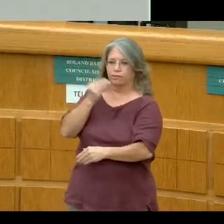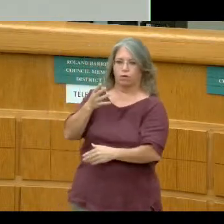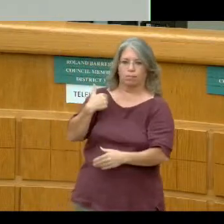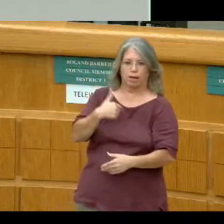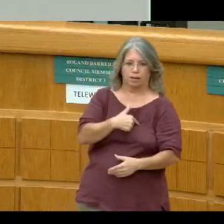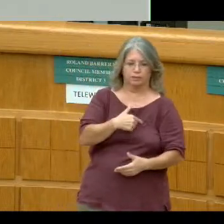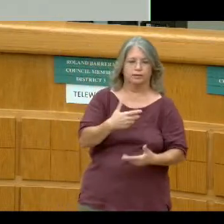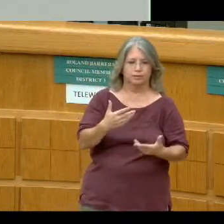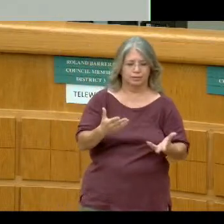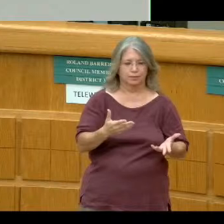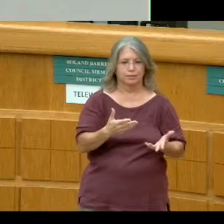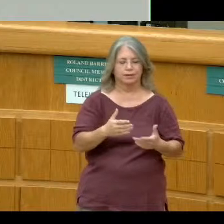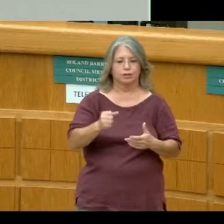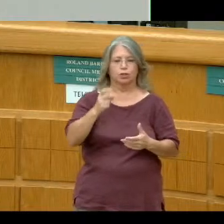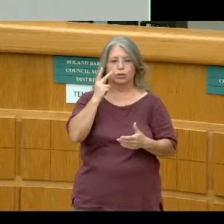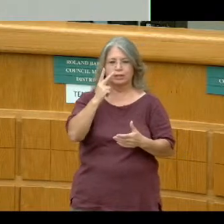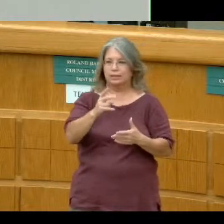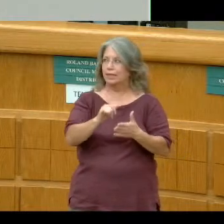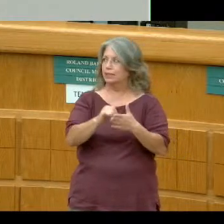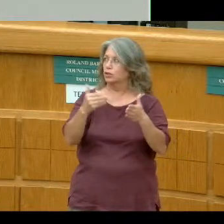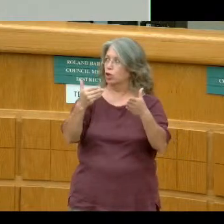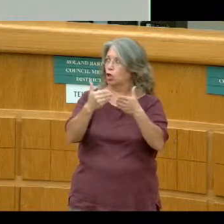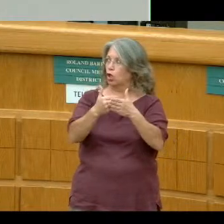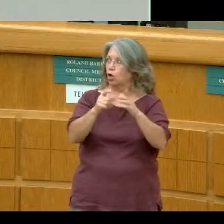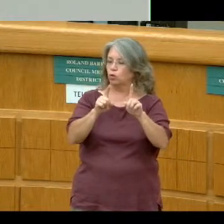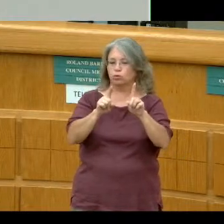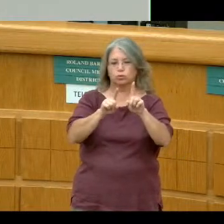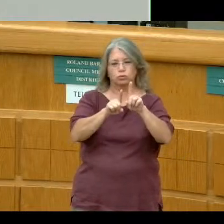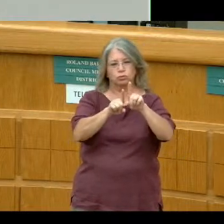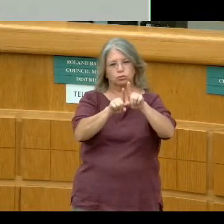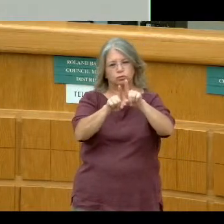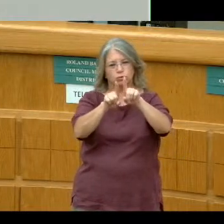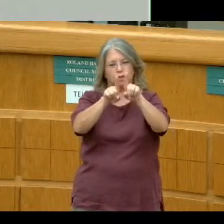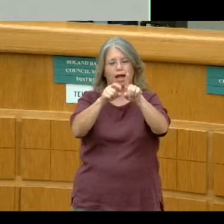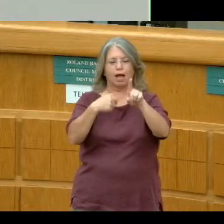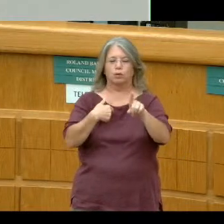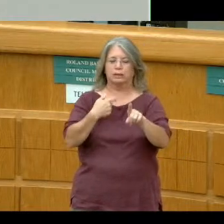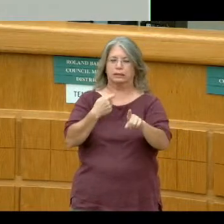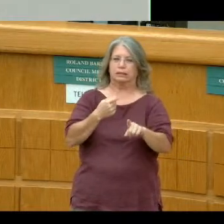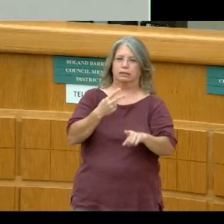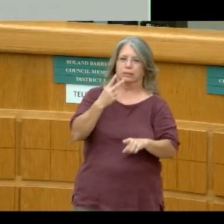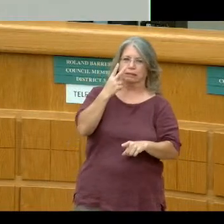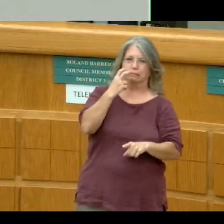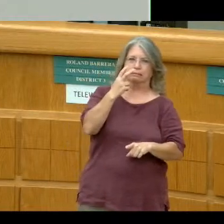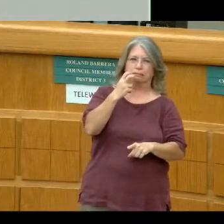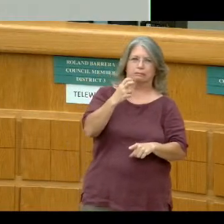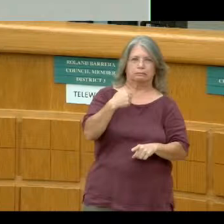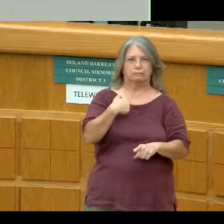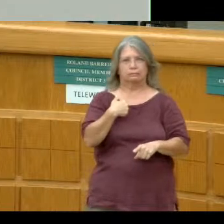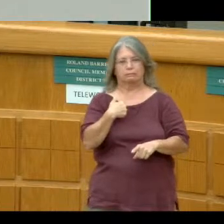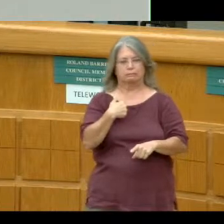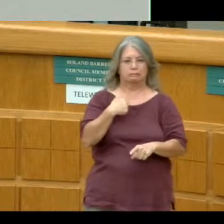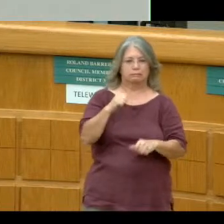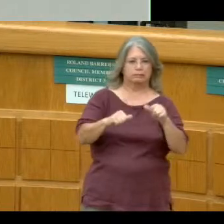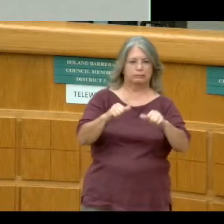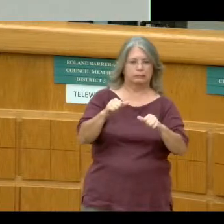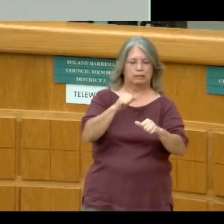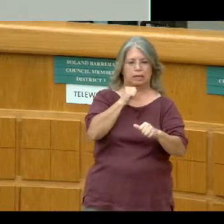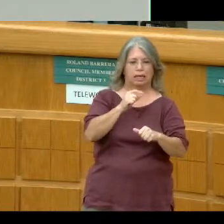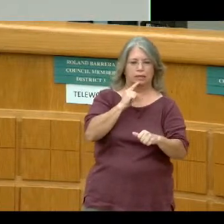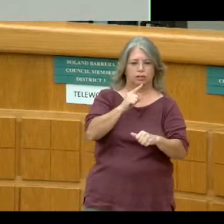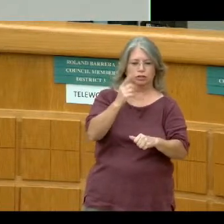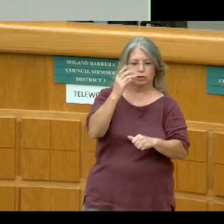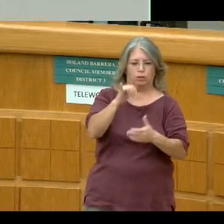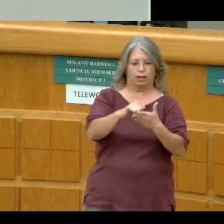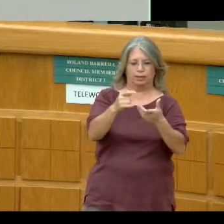tracking between these two data sets. I was a little skeptical. I didn't know why this was happening. Maybe